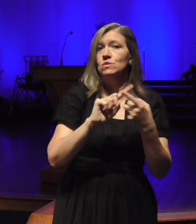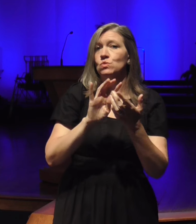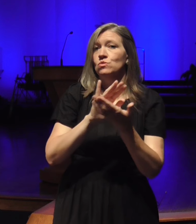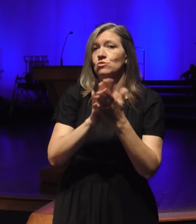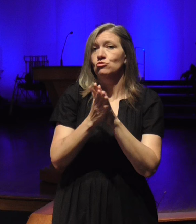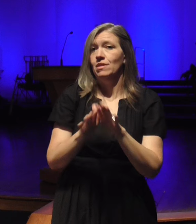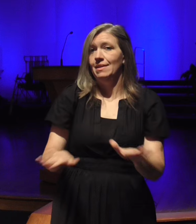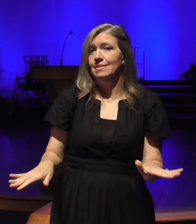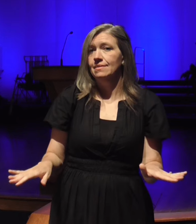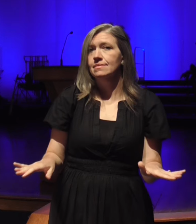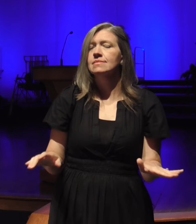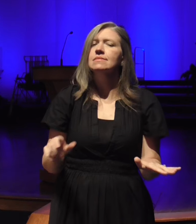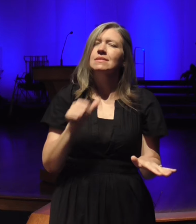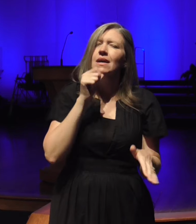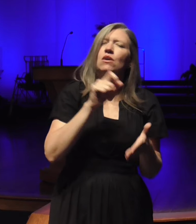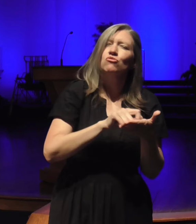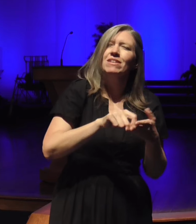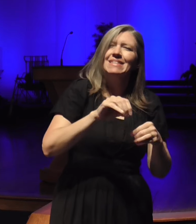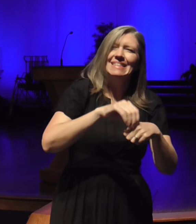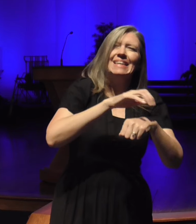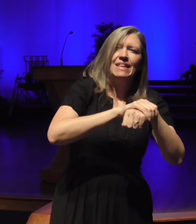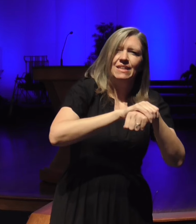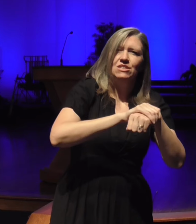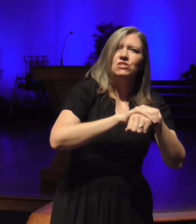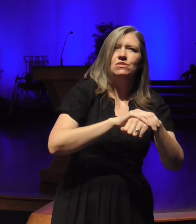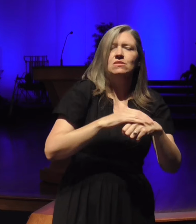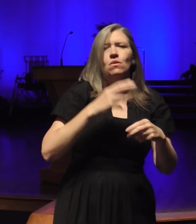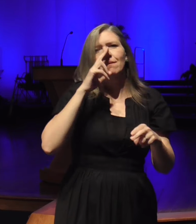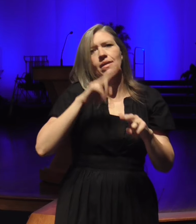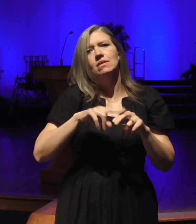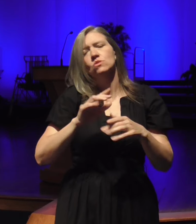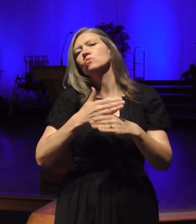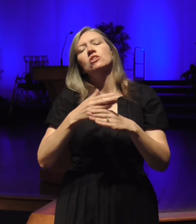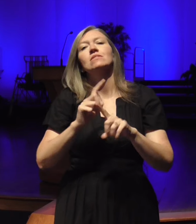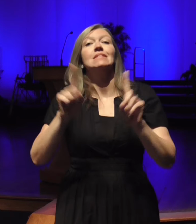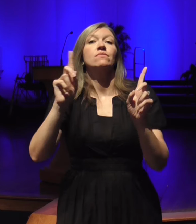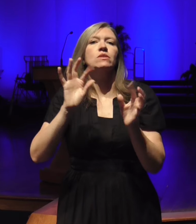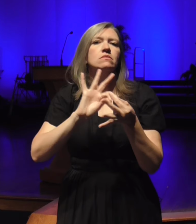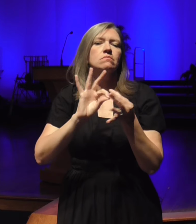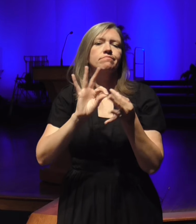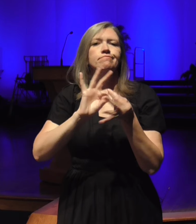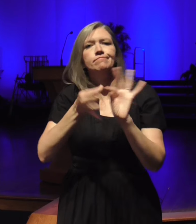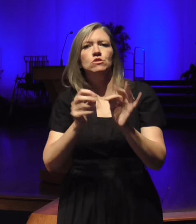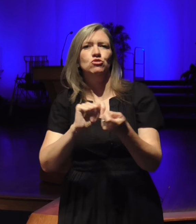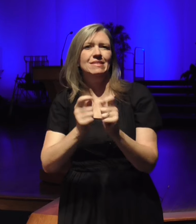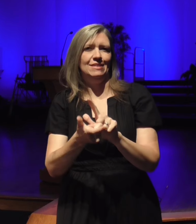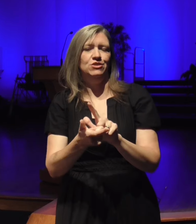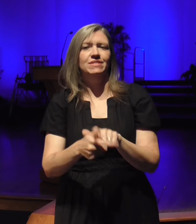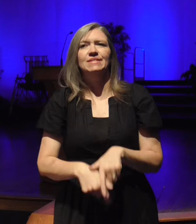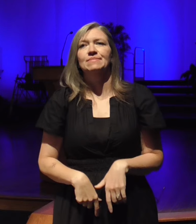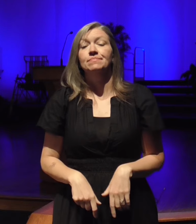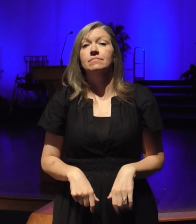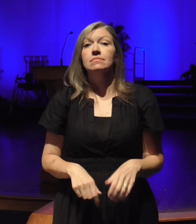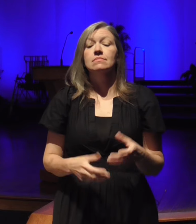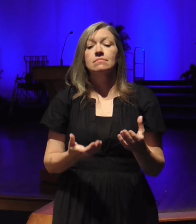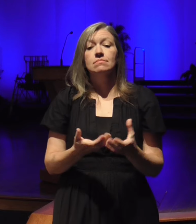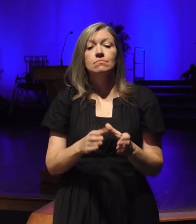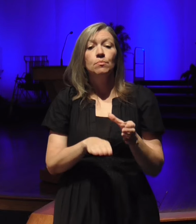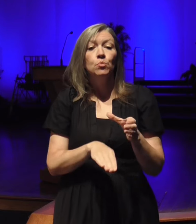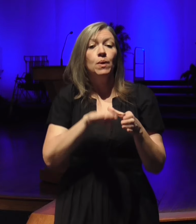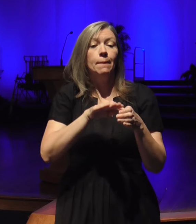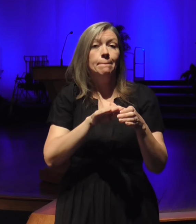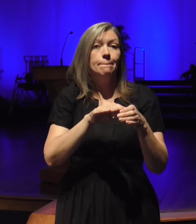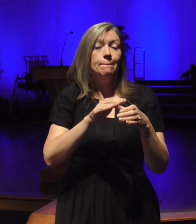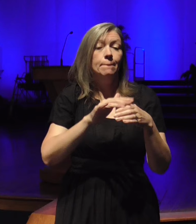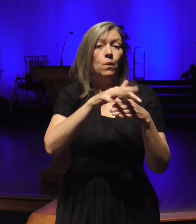step back. The only path to serenity. The Tao Te Ching was not written in English, so every once in a while it's fun to share a